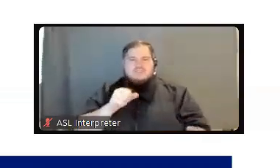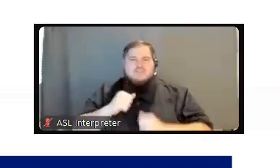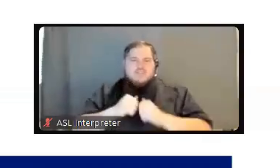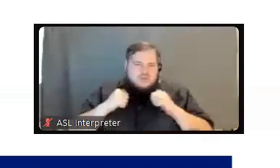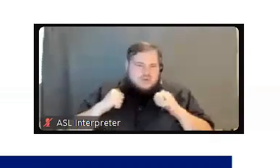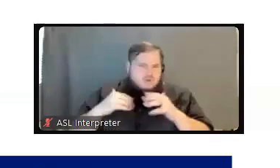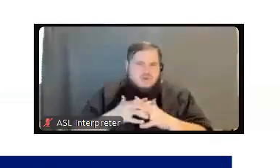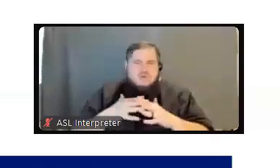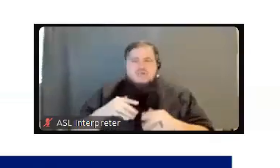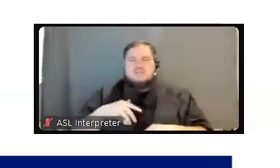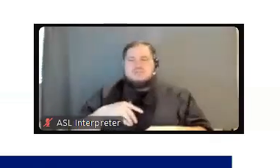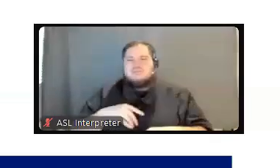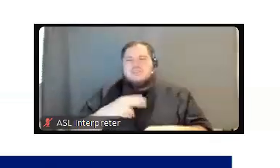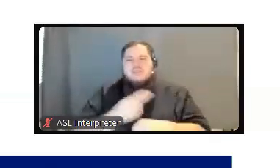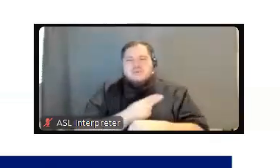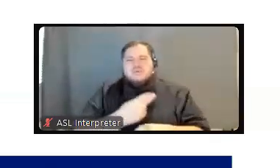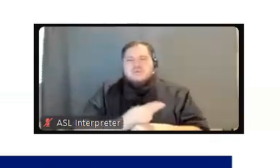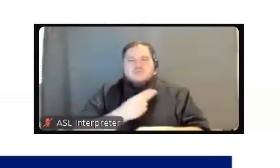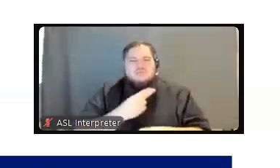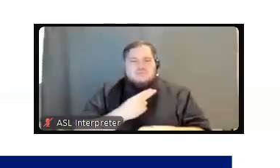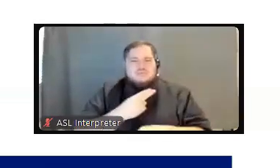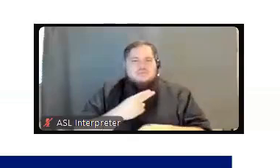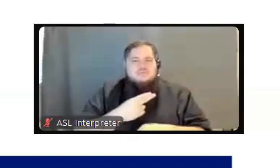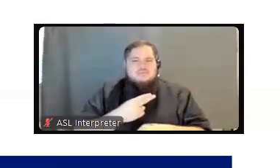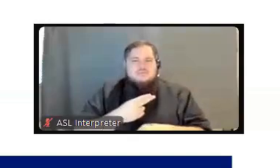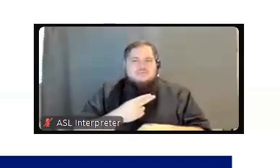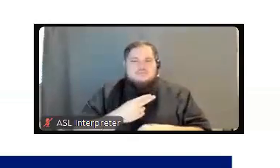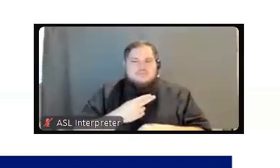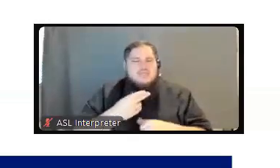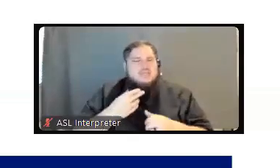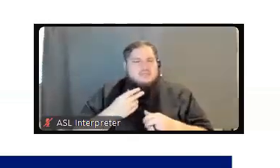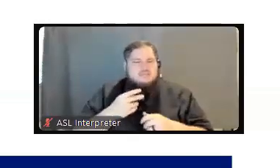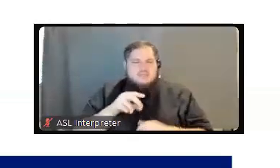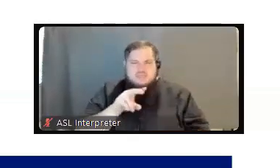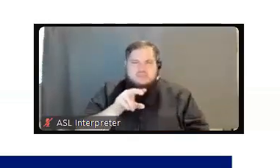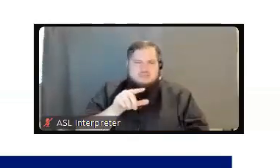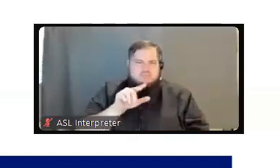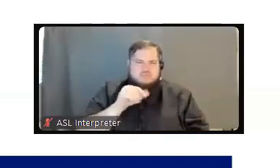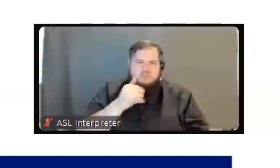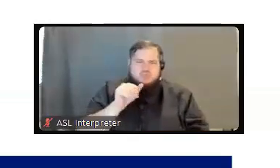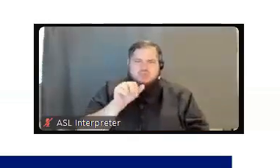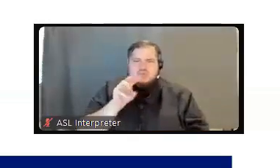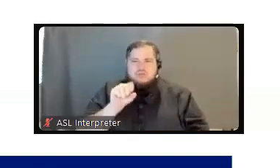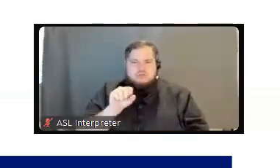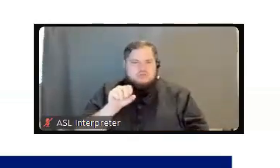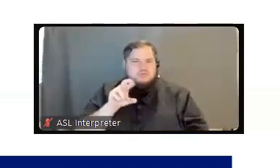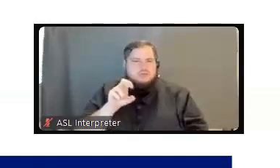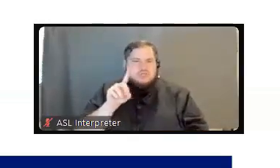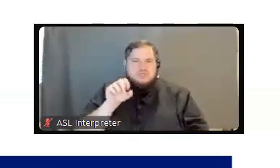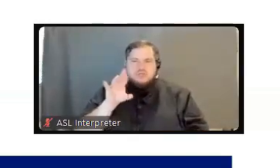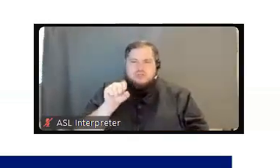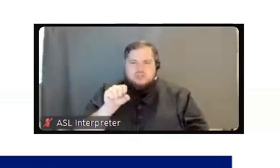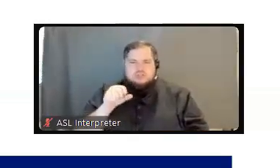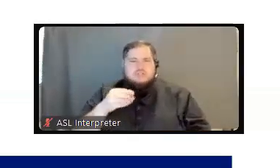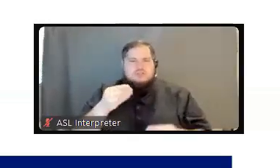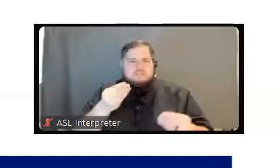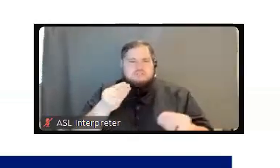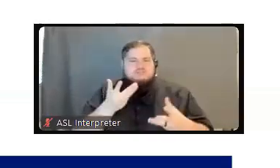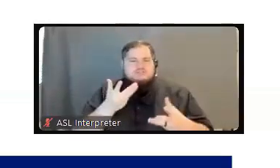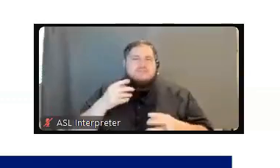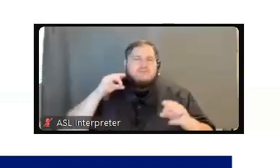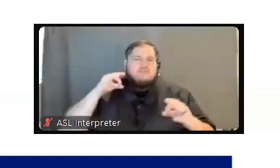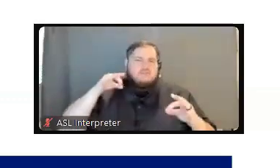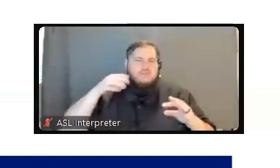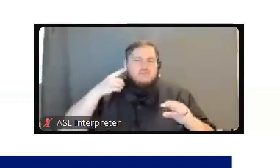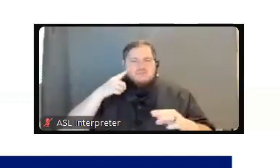JAWS readers and gave us very specific feedback to improve the usability of the website. That said, one thing